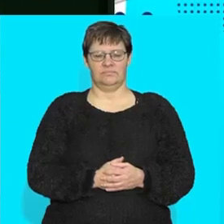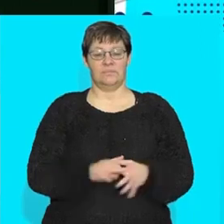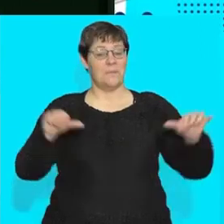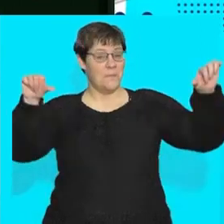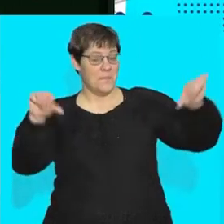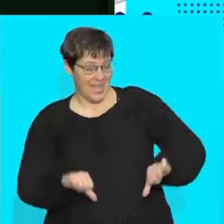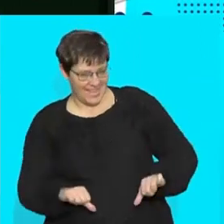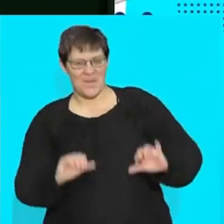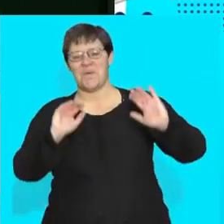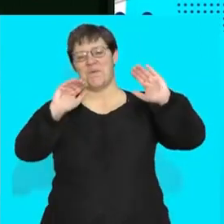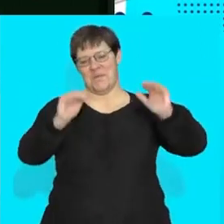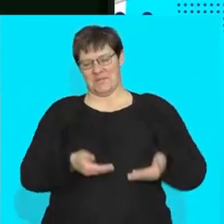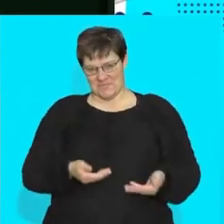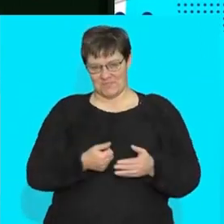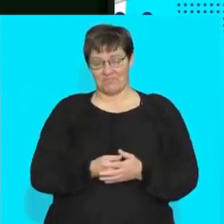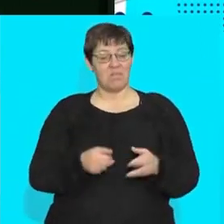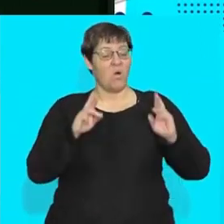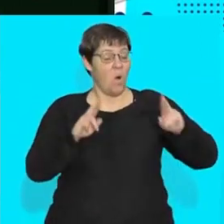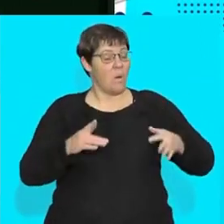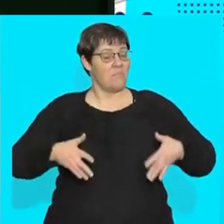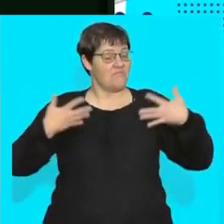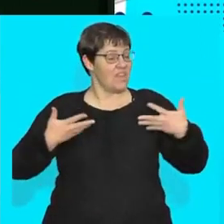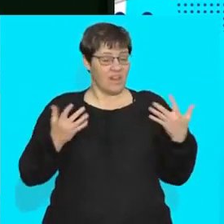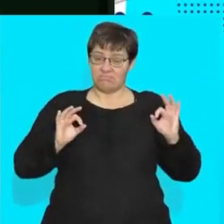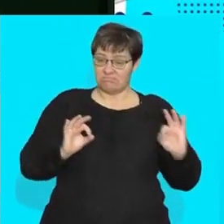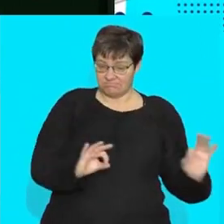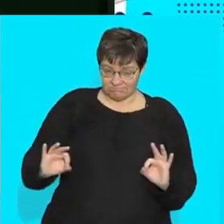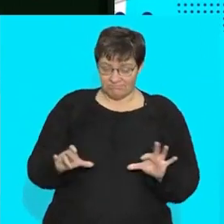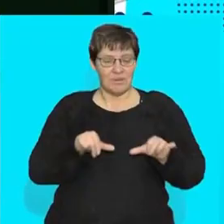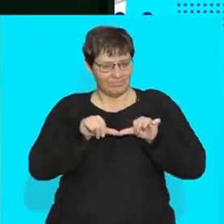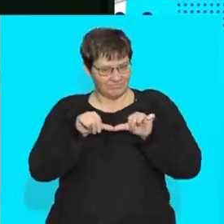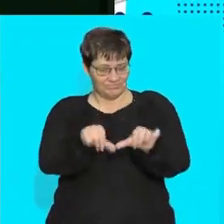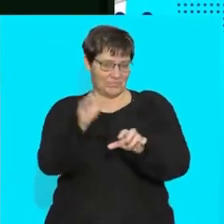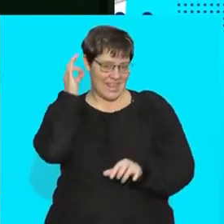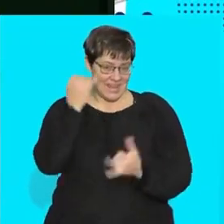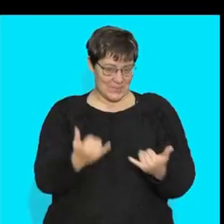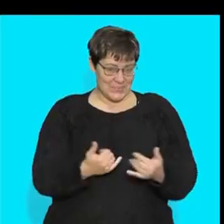Welcome back after the ad break. I hope you're feeling refreshed now and we can continue with the ear.